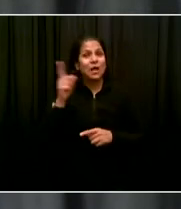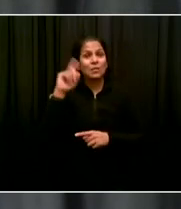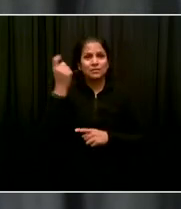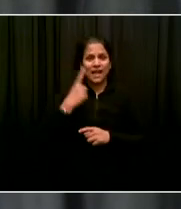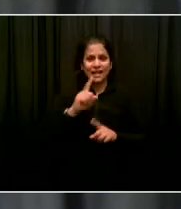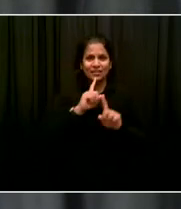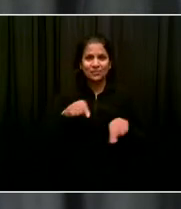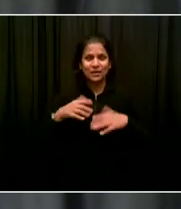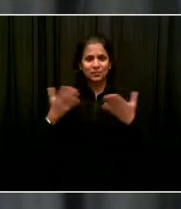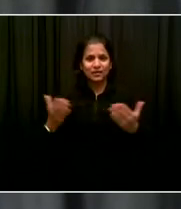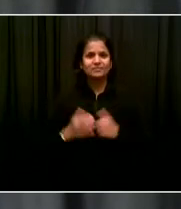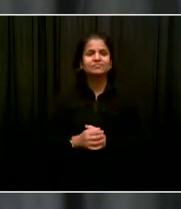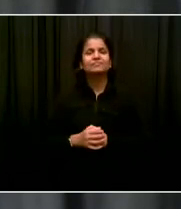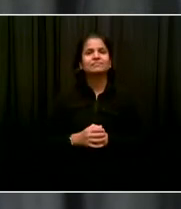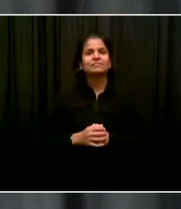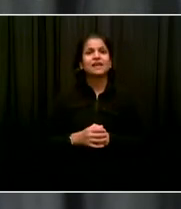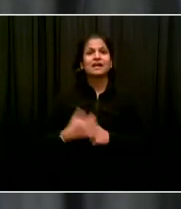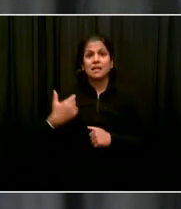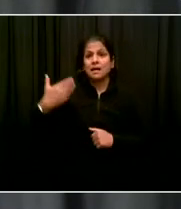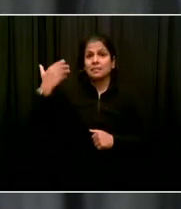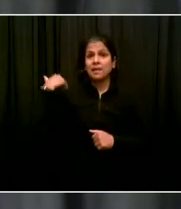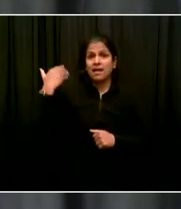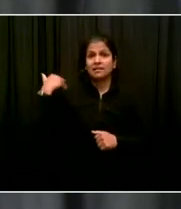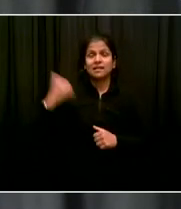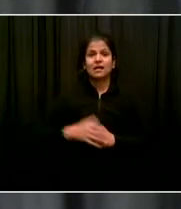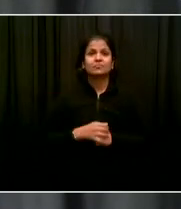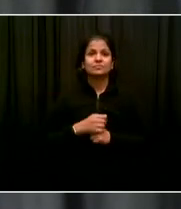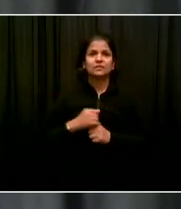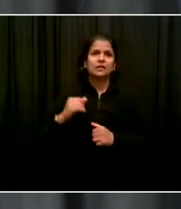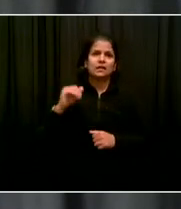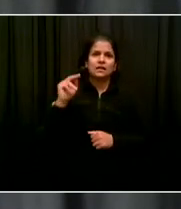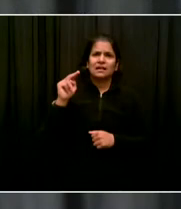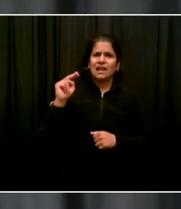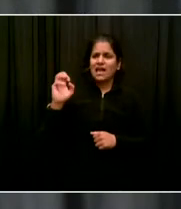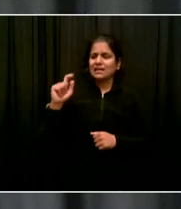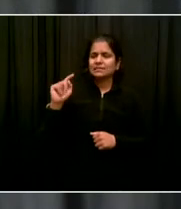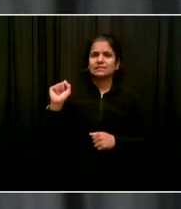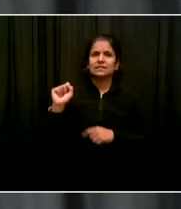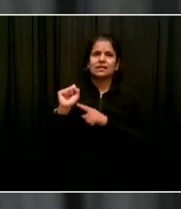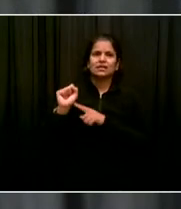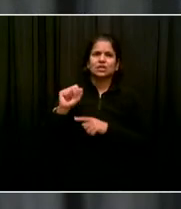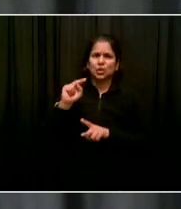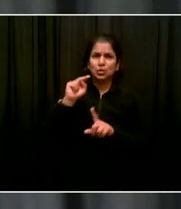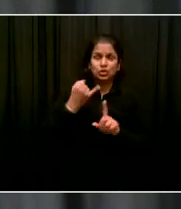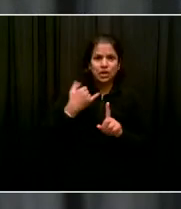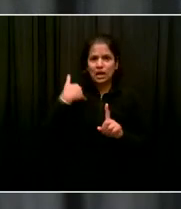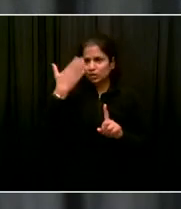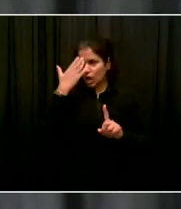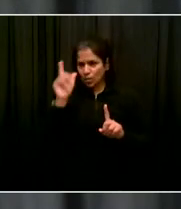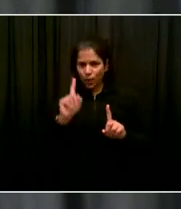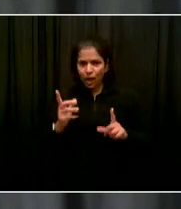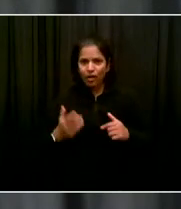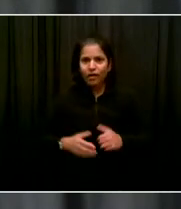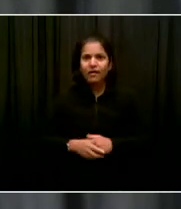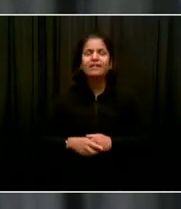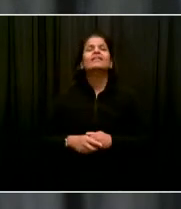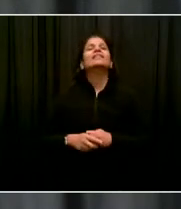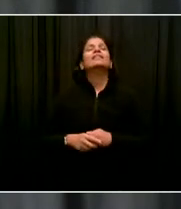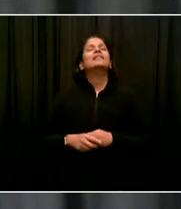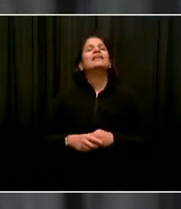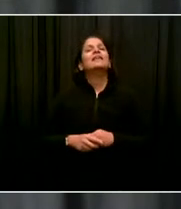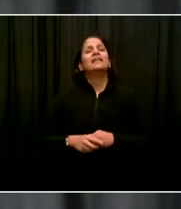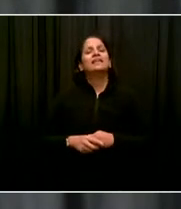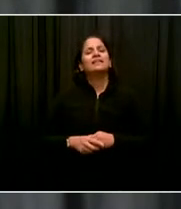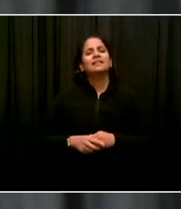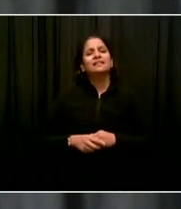back then the Nets were in New Jersey or somewhere, I don't know. So I, when it comes to,